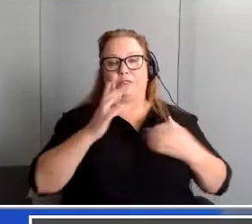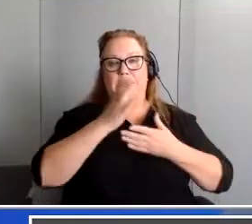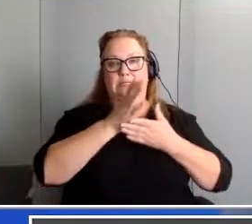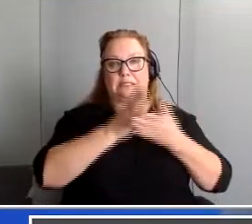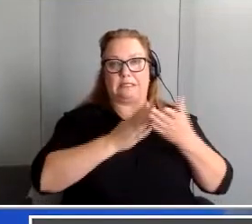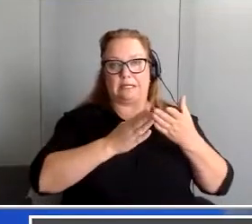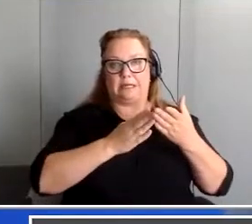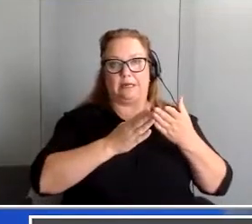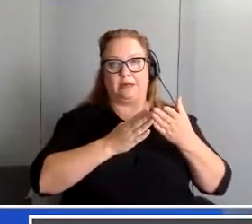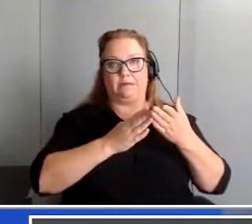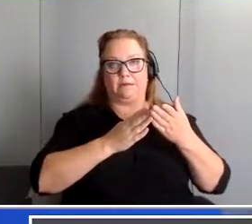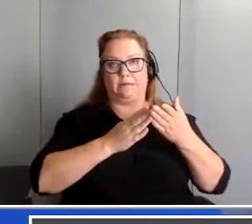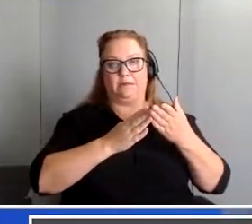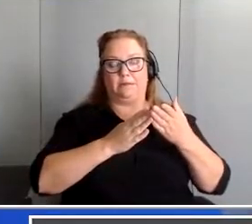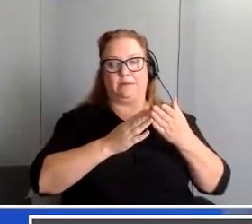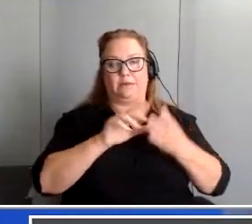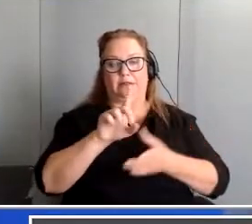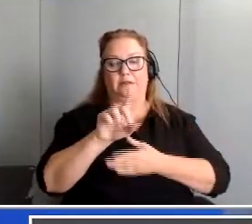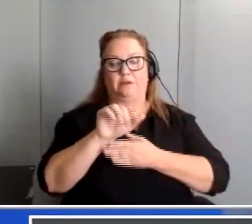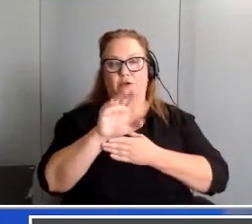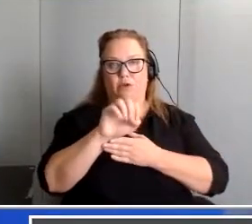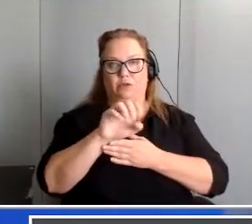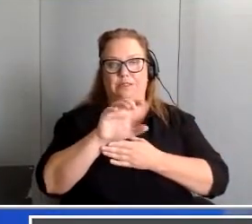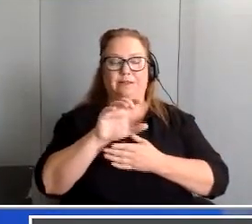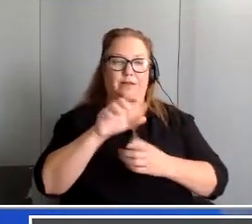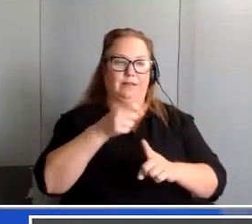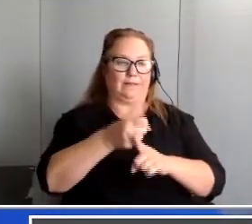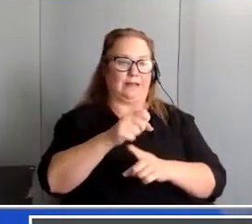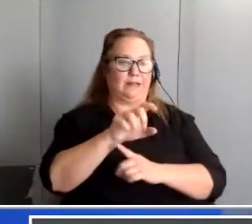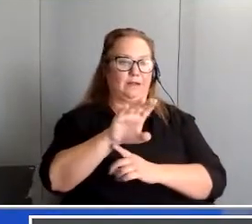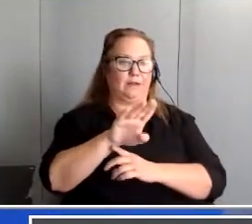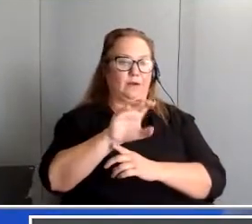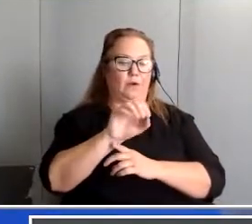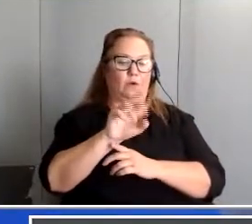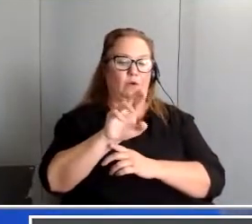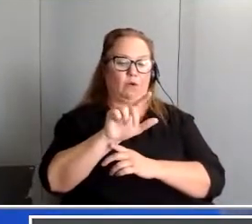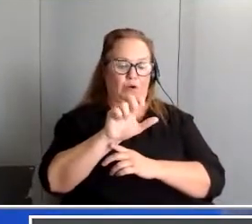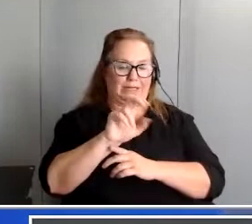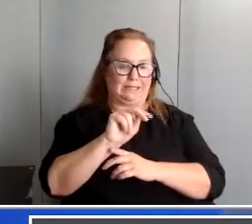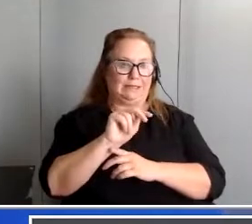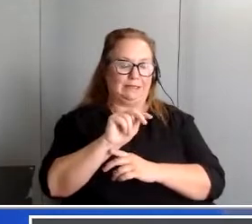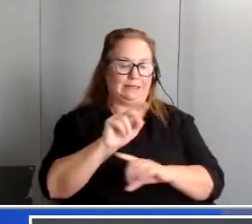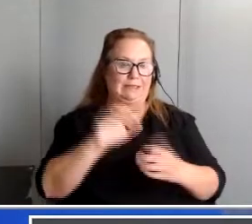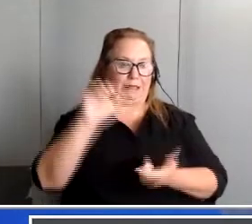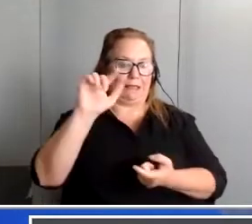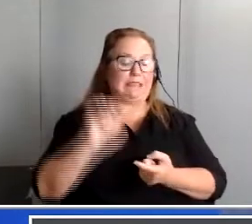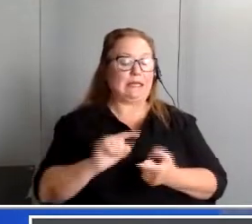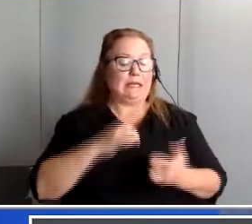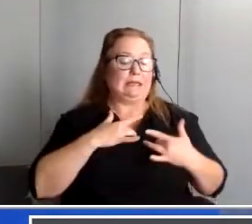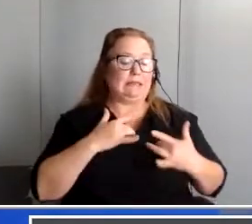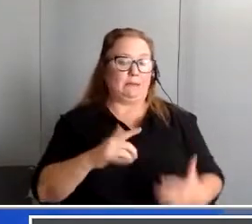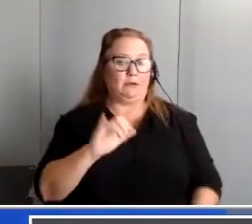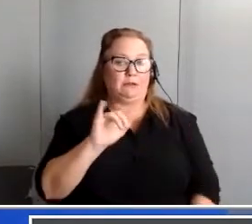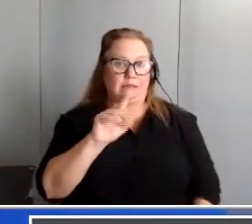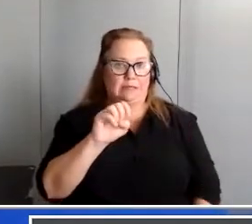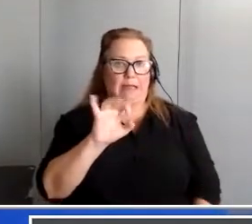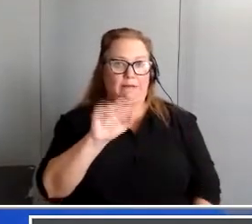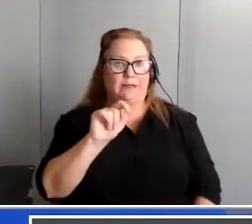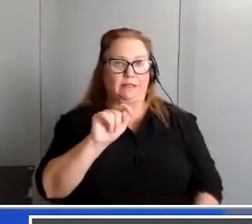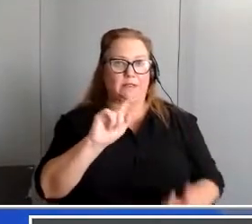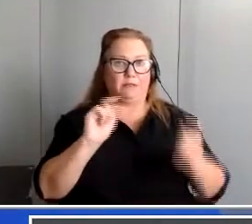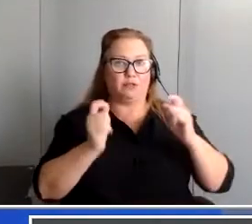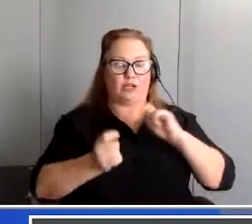effects, or certainly the dose to those organs, is less with the proton therapy. So the typical side effects, you can have some changes in